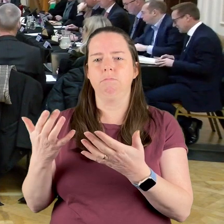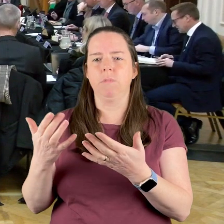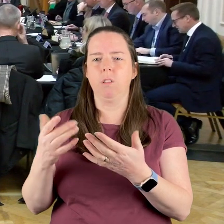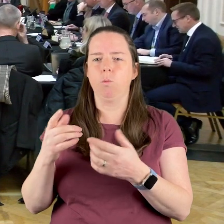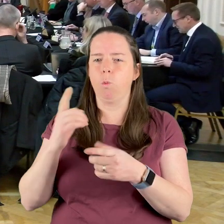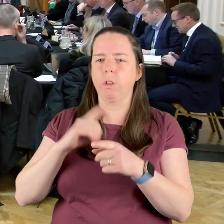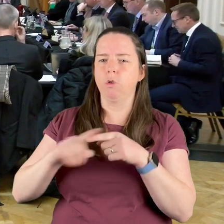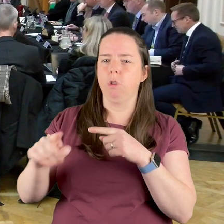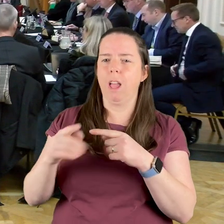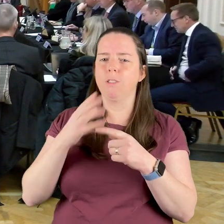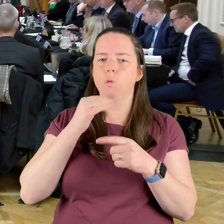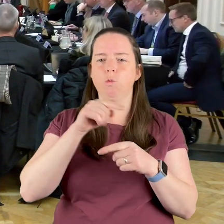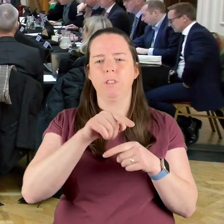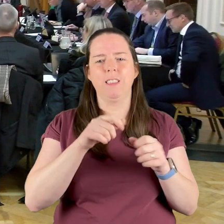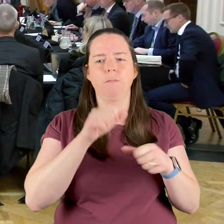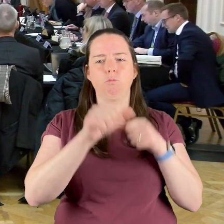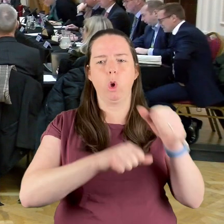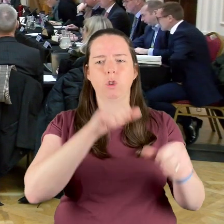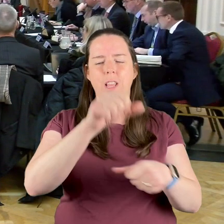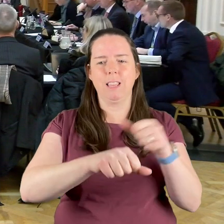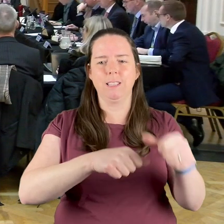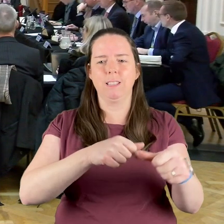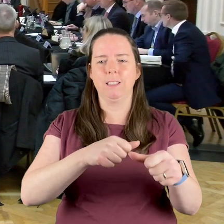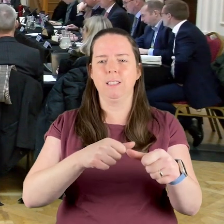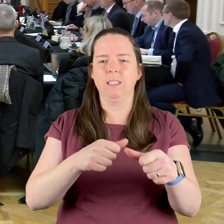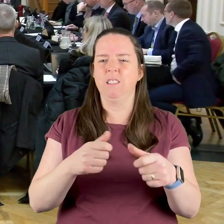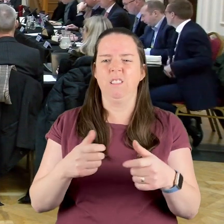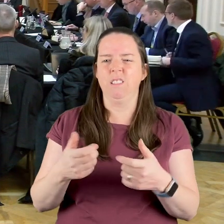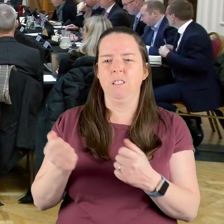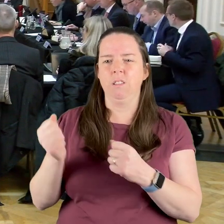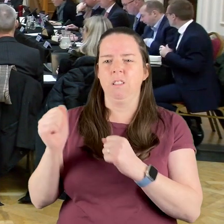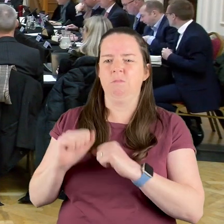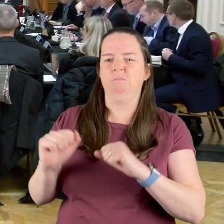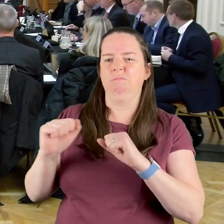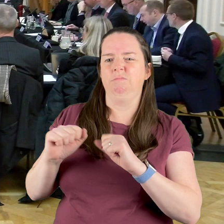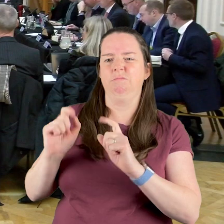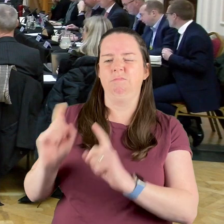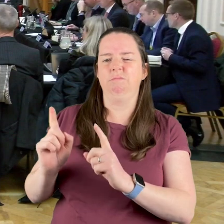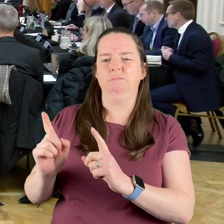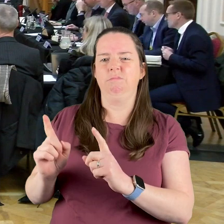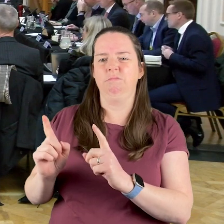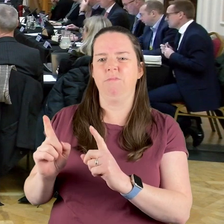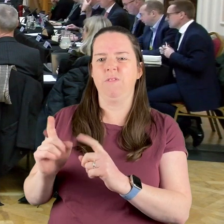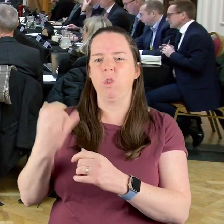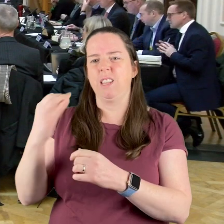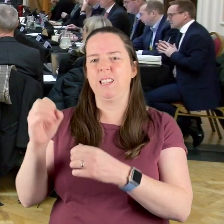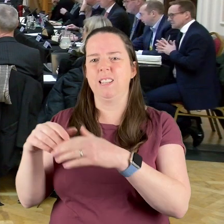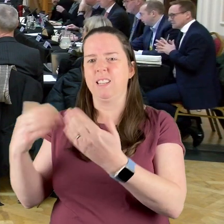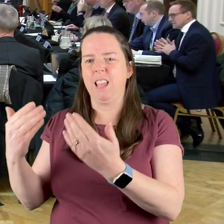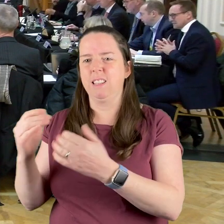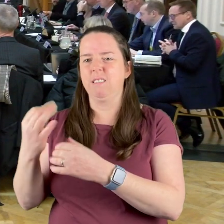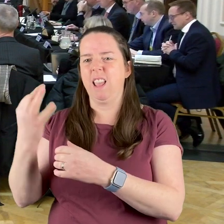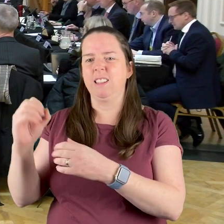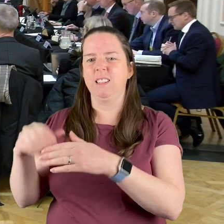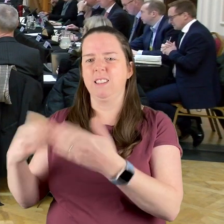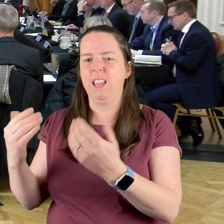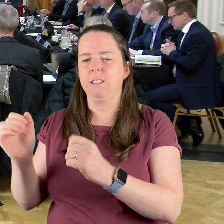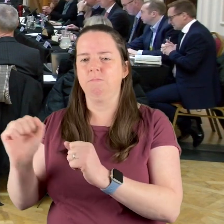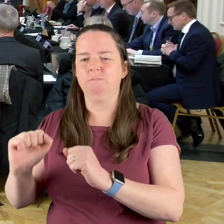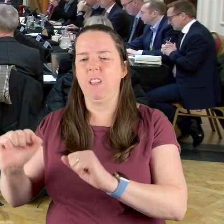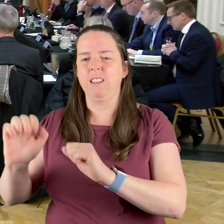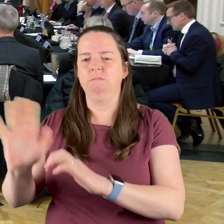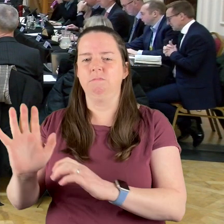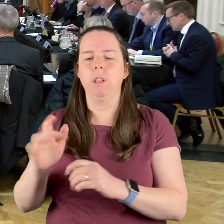sort of like incident on Christmas about a child death, and we want to try and probably use that methodology instead of sitting